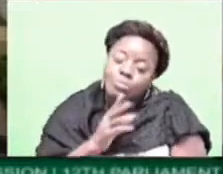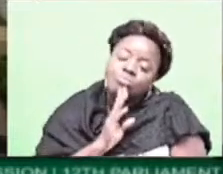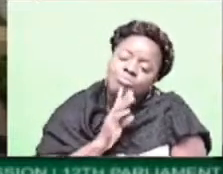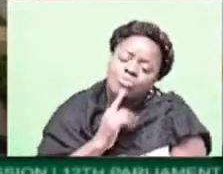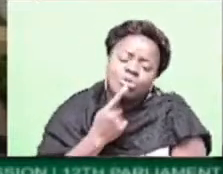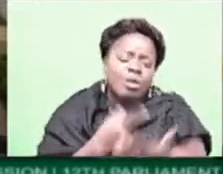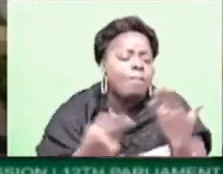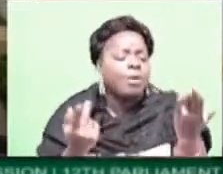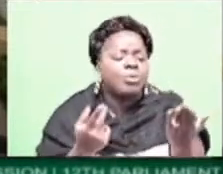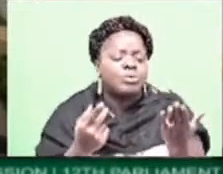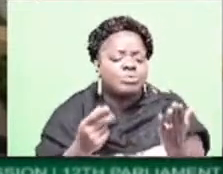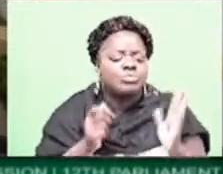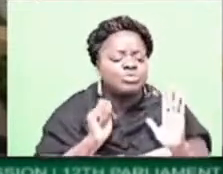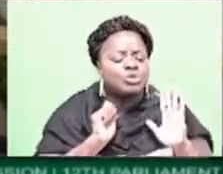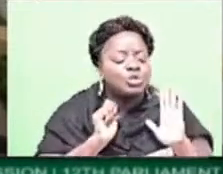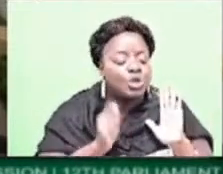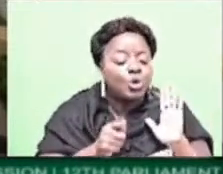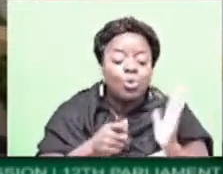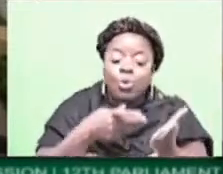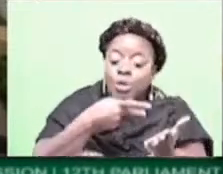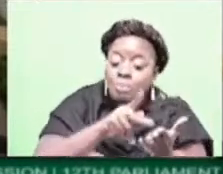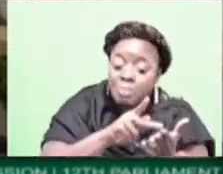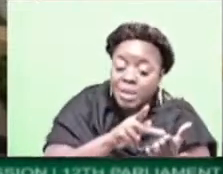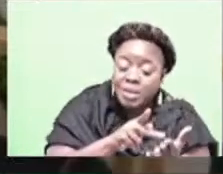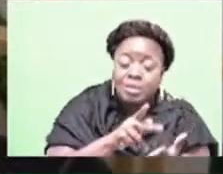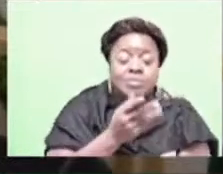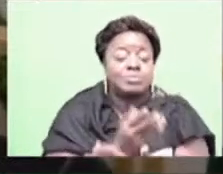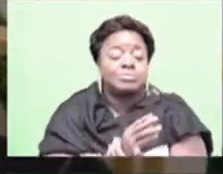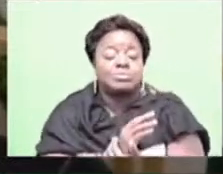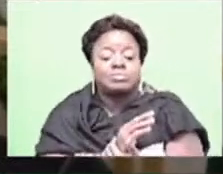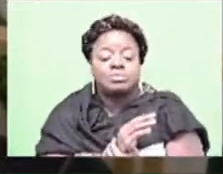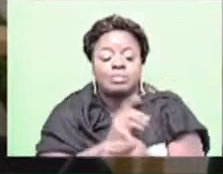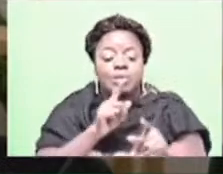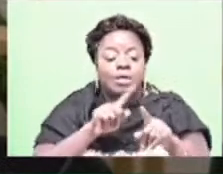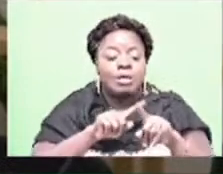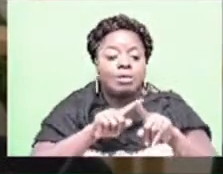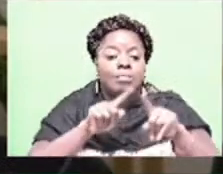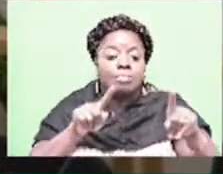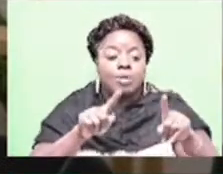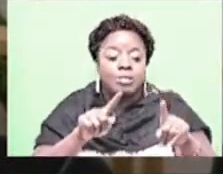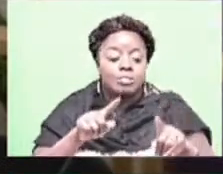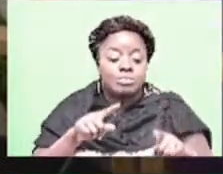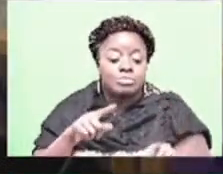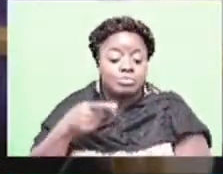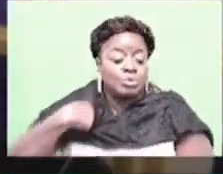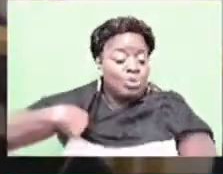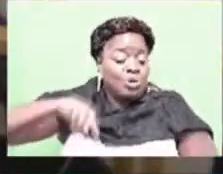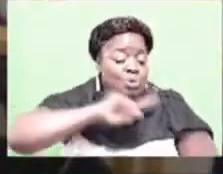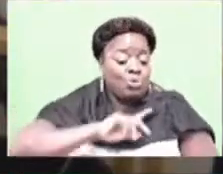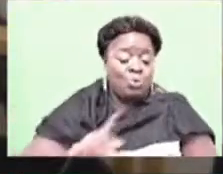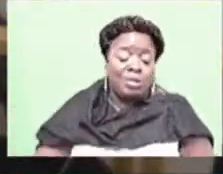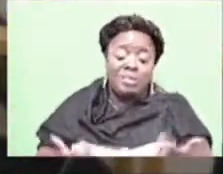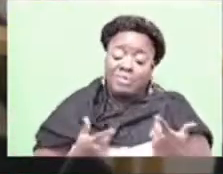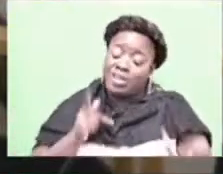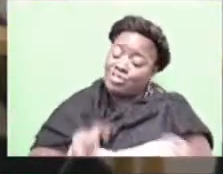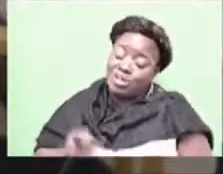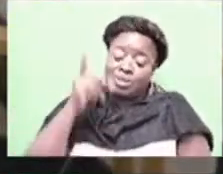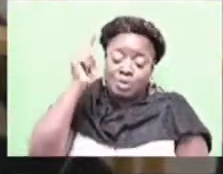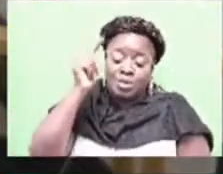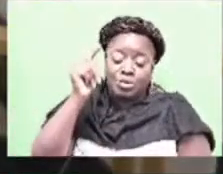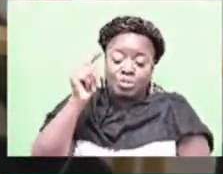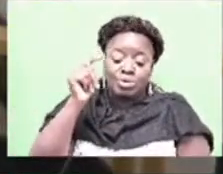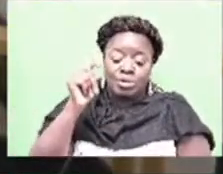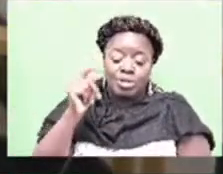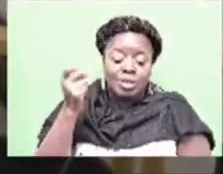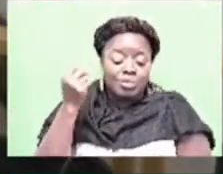the court pay system and that sort of a thing. But Madam Speaker, we live in Trinidad and Tobago where we understand that the reality is